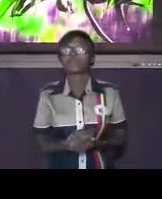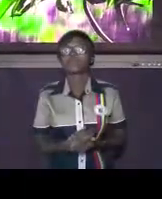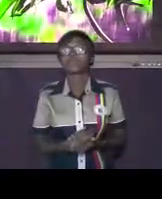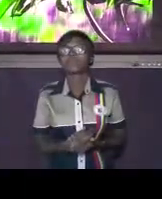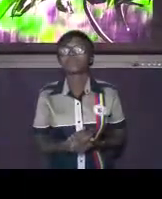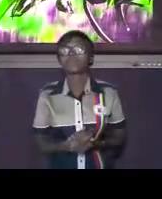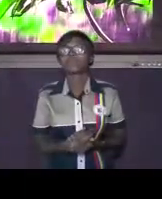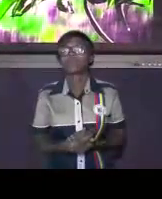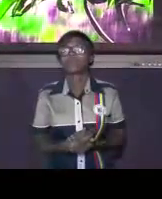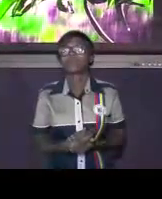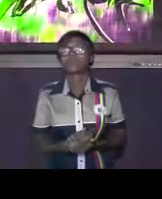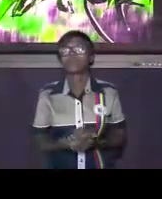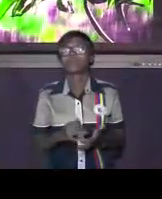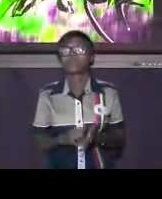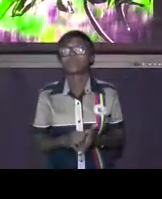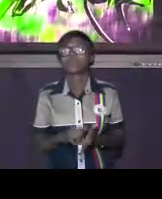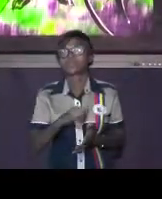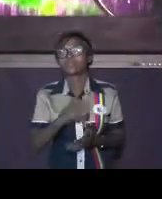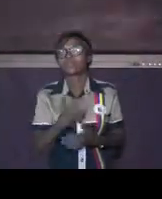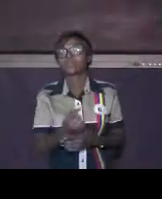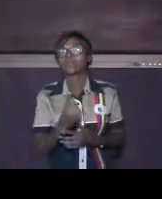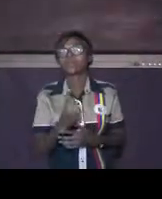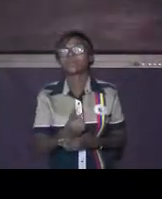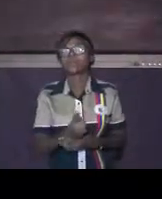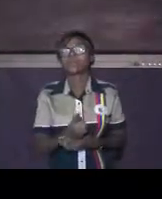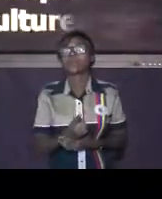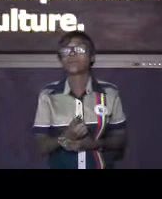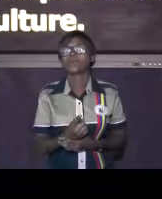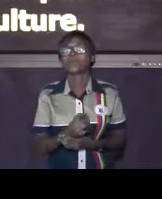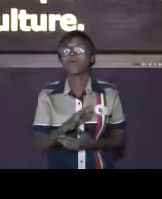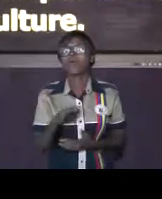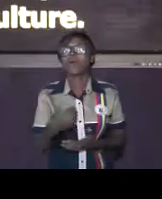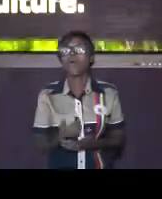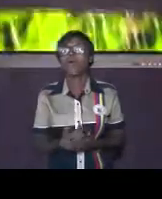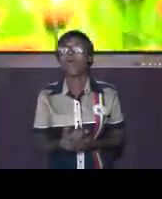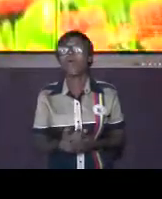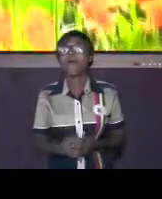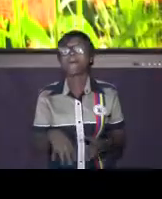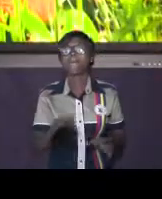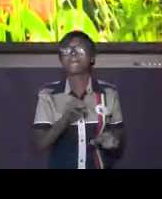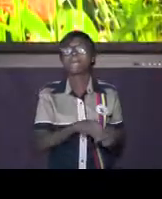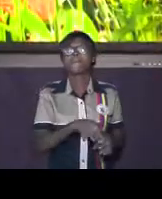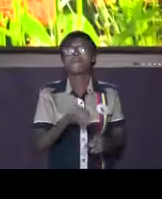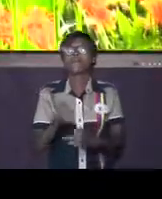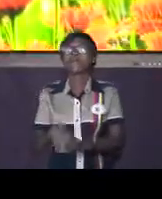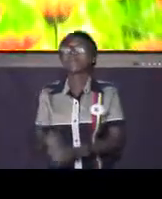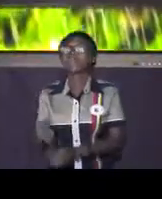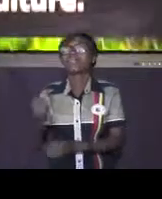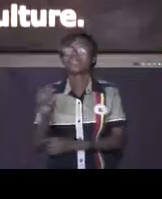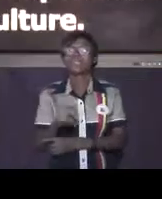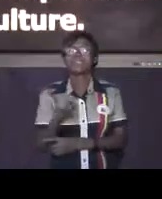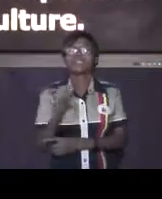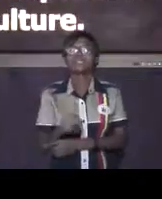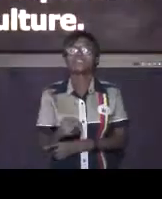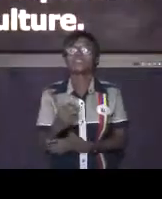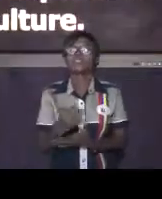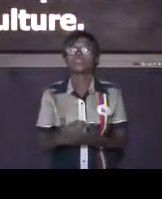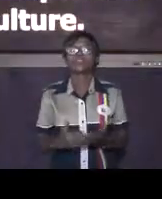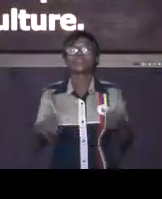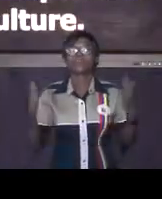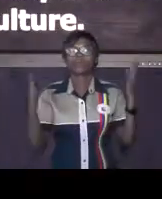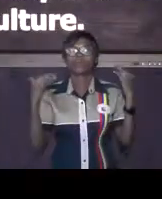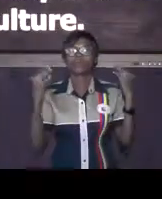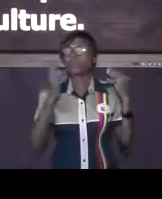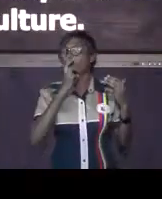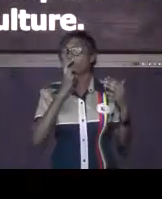is rainfall. Rainfall. So that's another one. All plants need